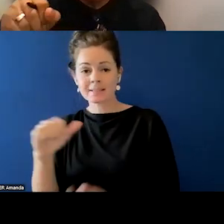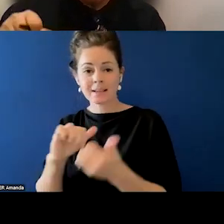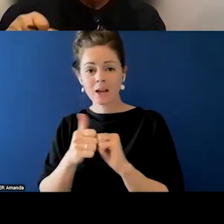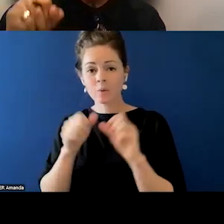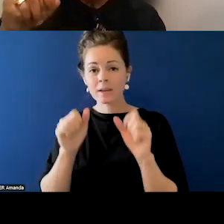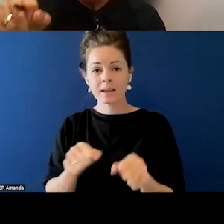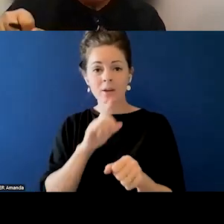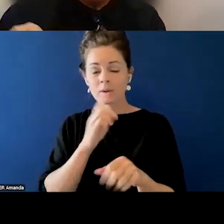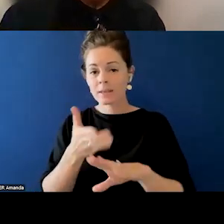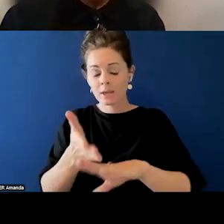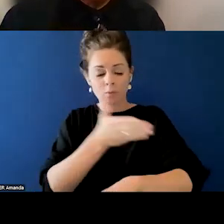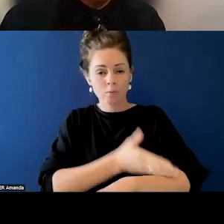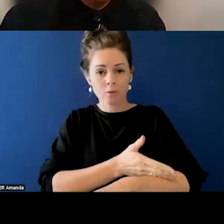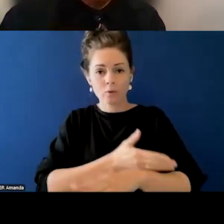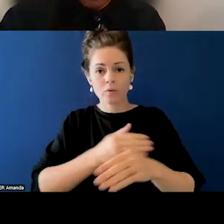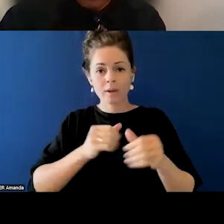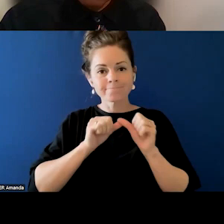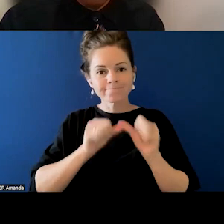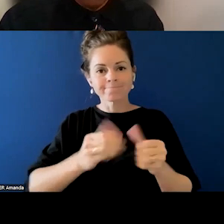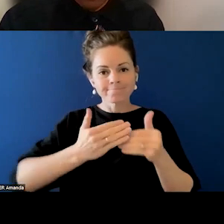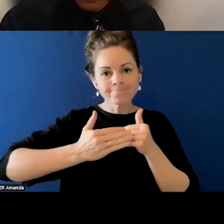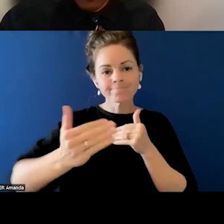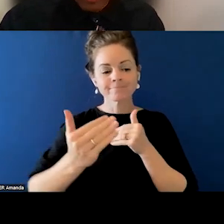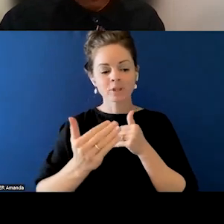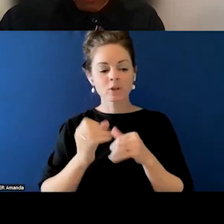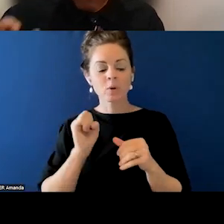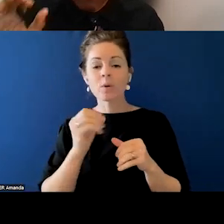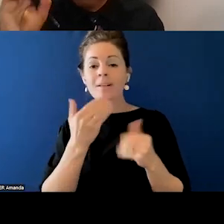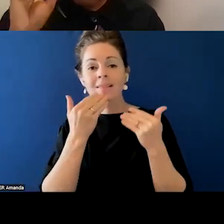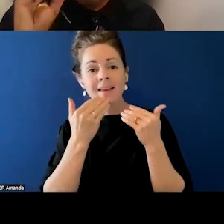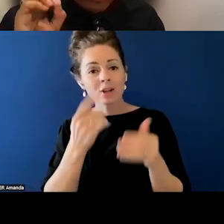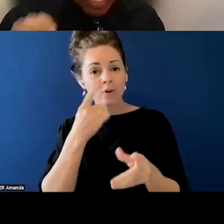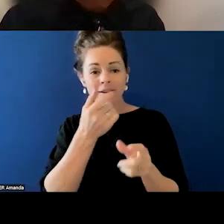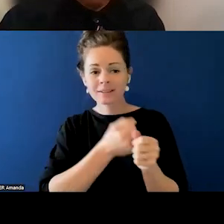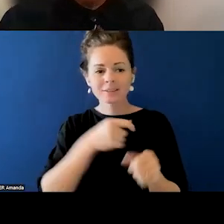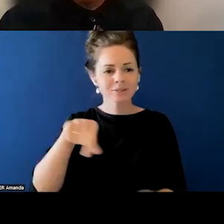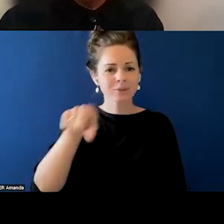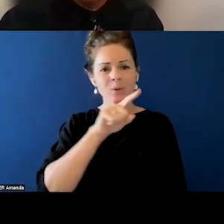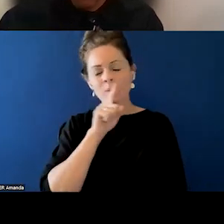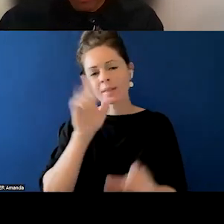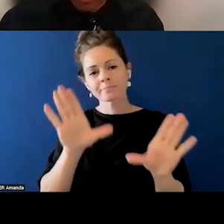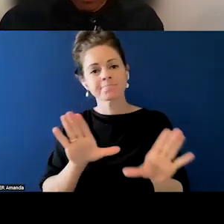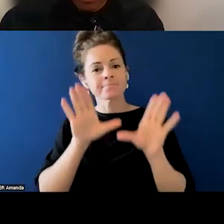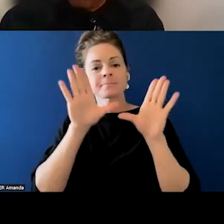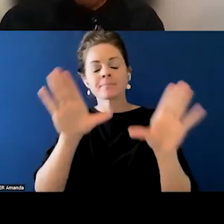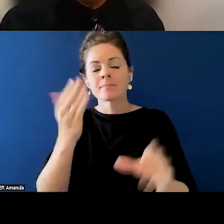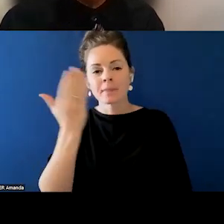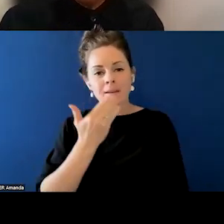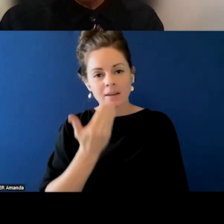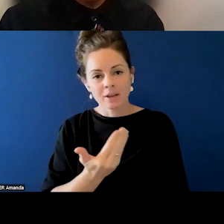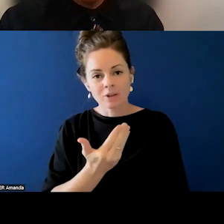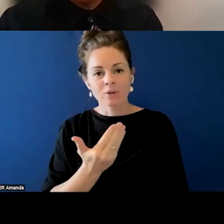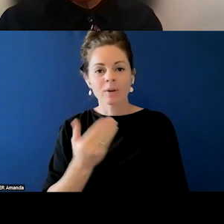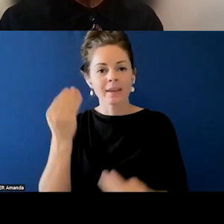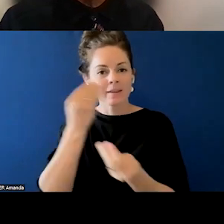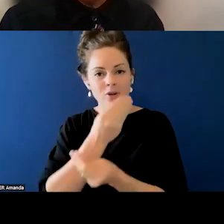to improve it, move it forward. So thank you to each and every one of you. Just phenomenal in terms of the delivery of